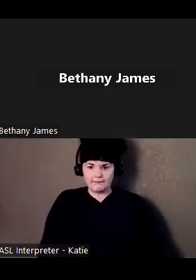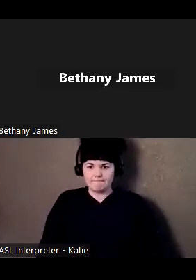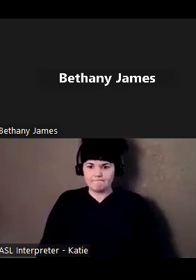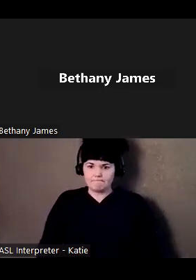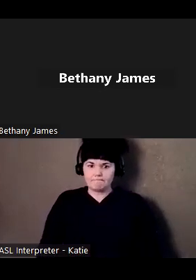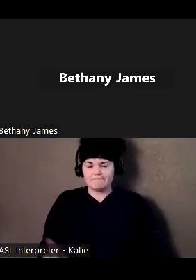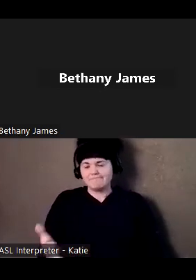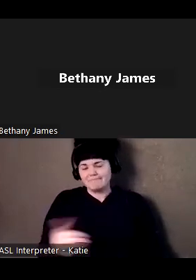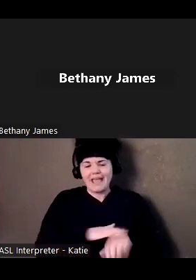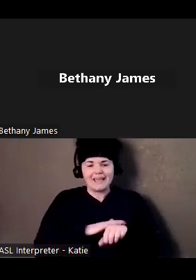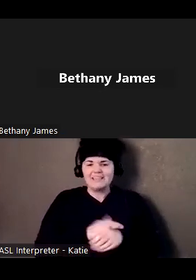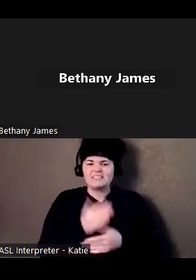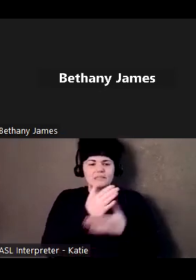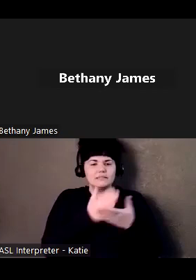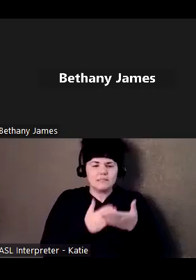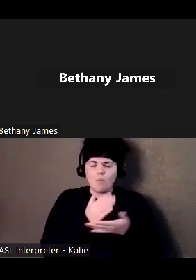area of my life.